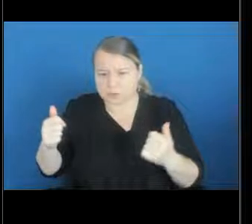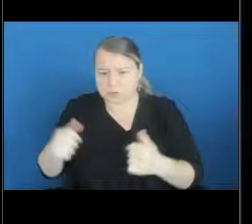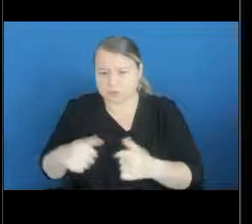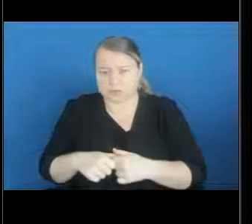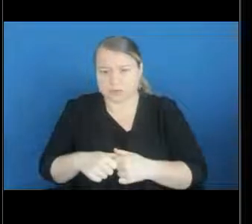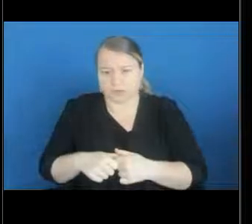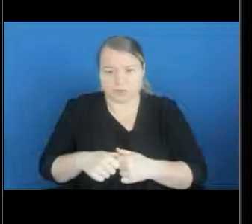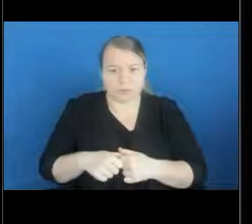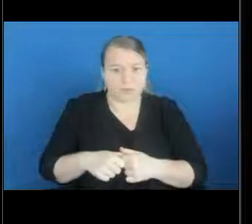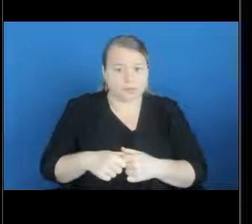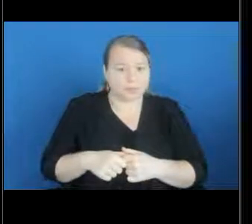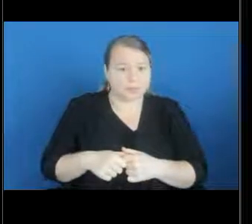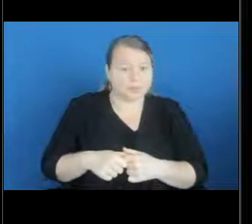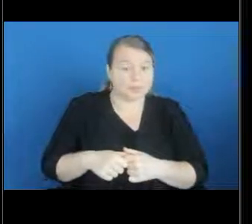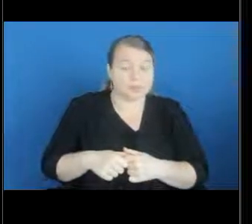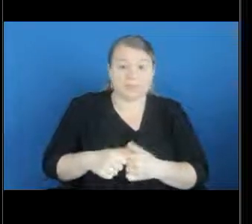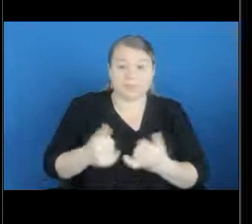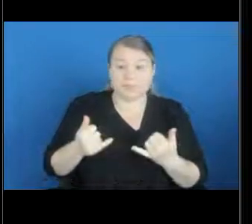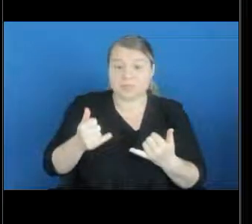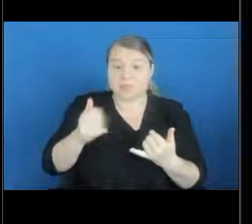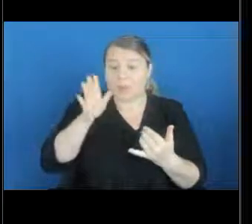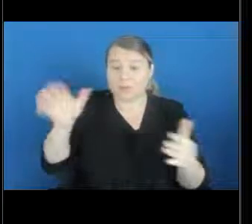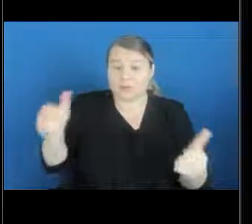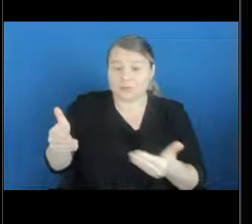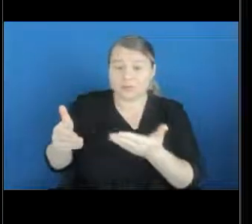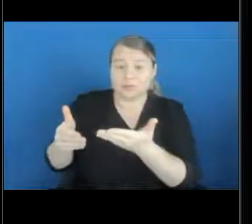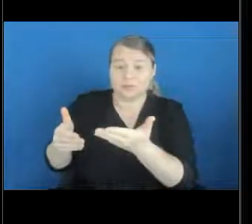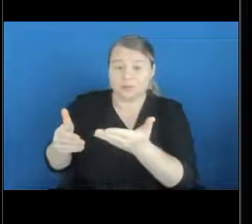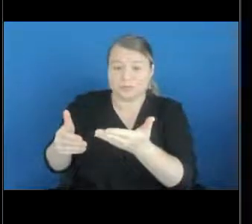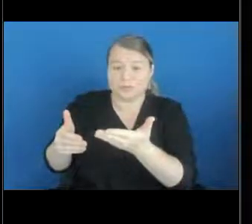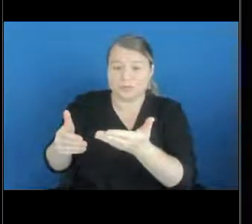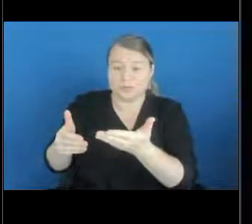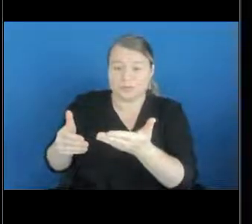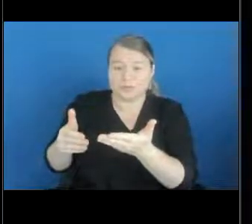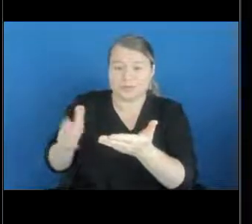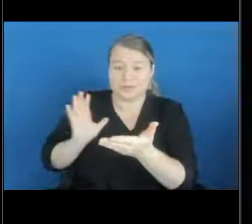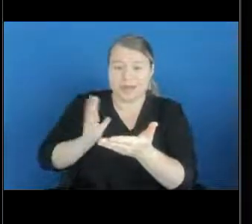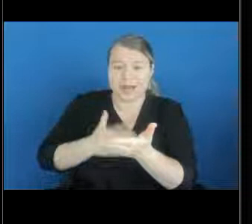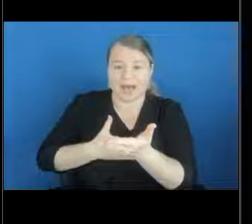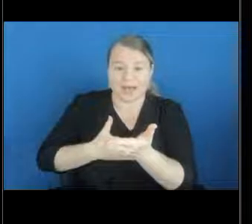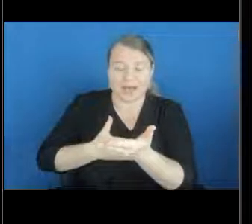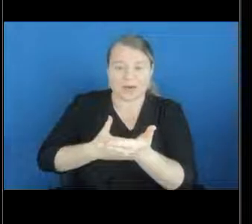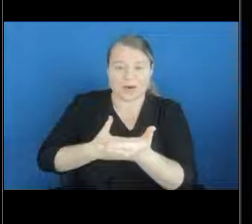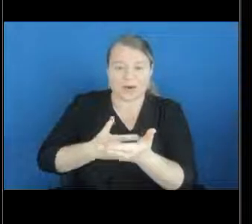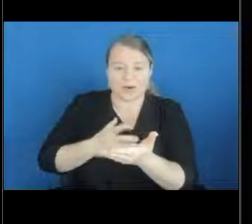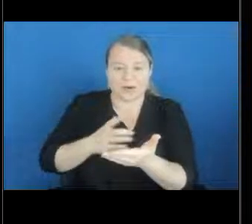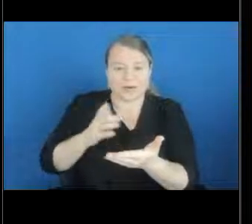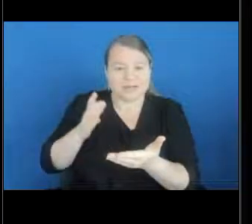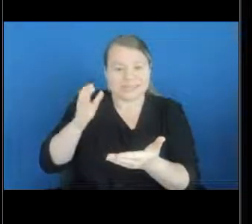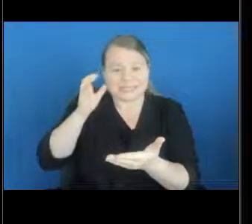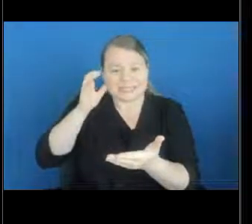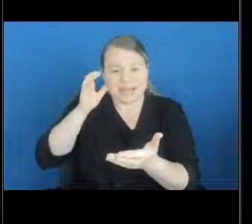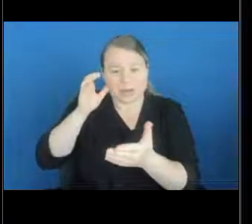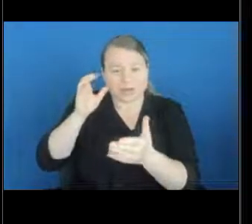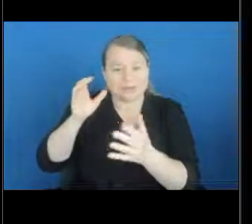So at this point, I'll introduce our sound engineer, environmental